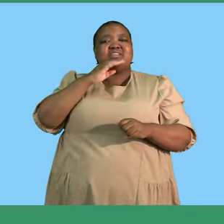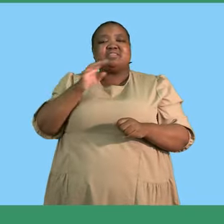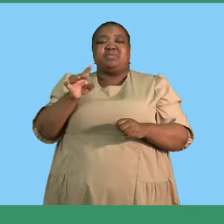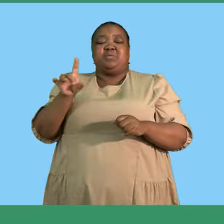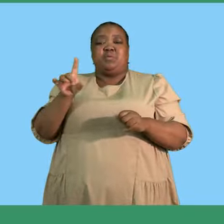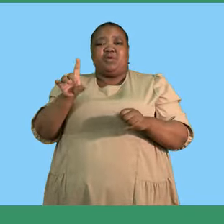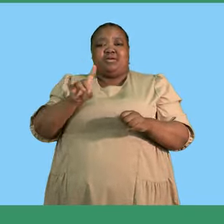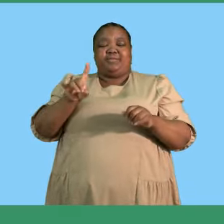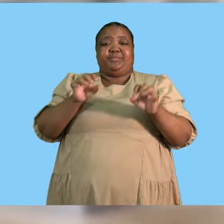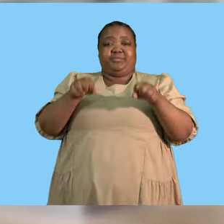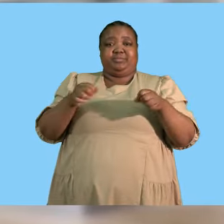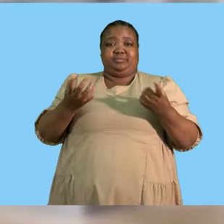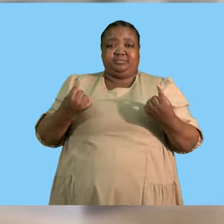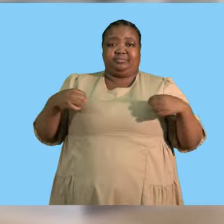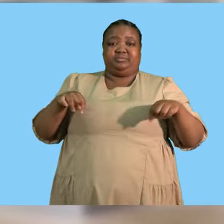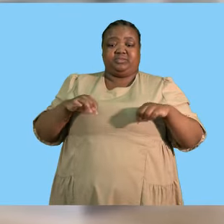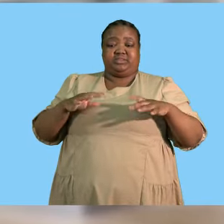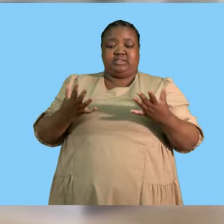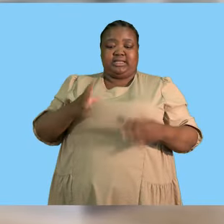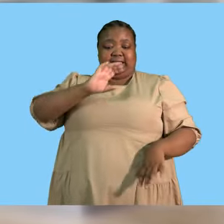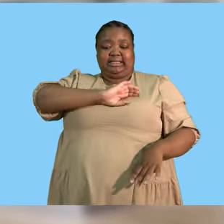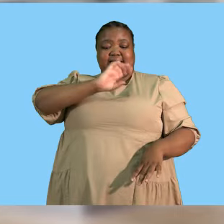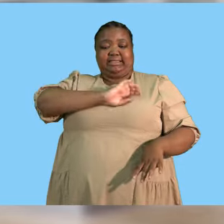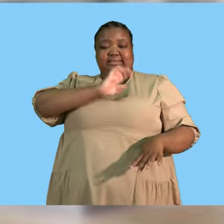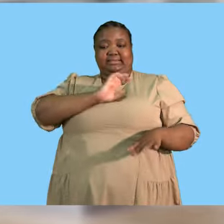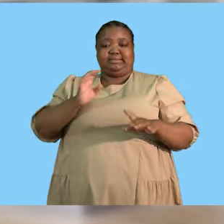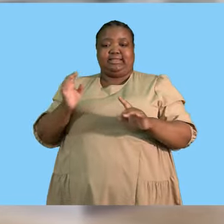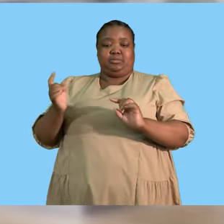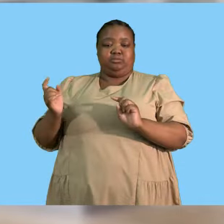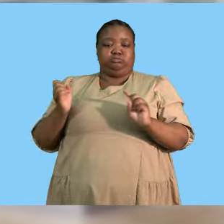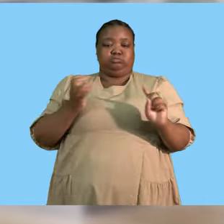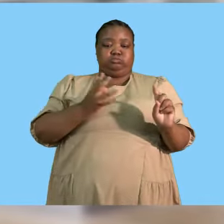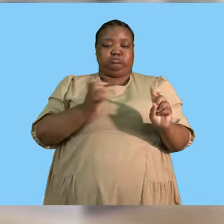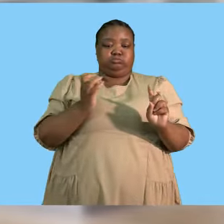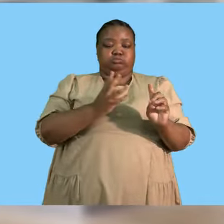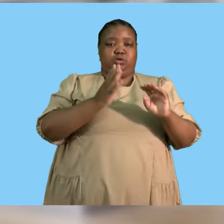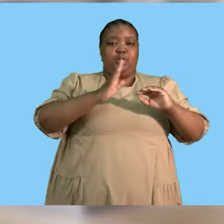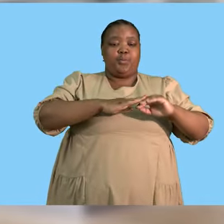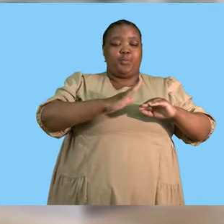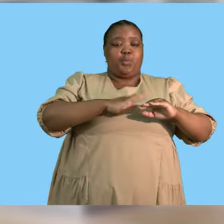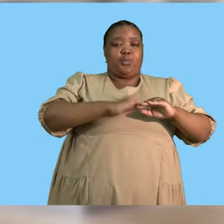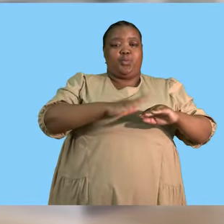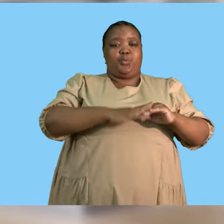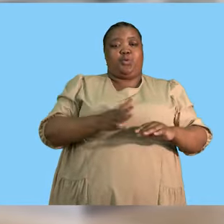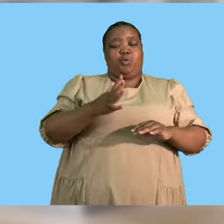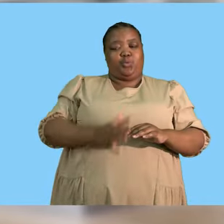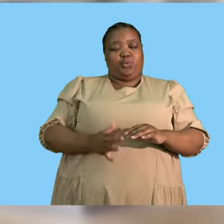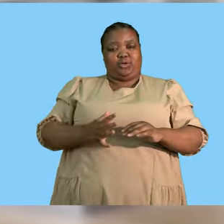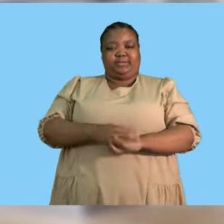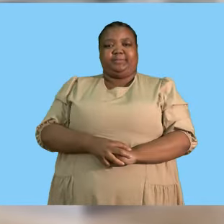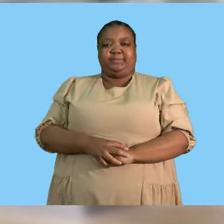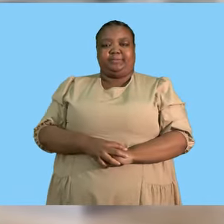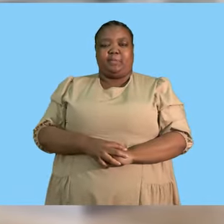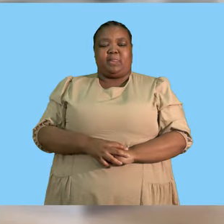competitors, meaning that we stand a chance of getting more customers buying our products as compared to that of